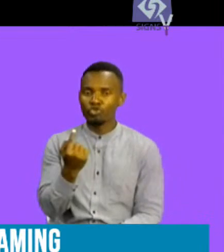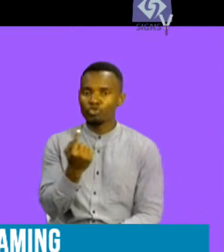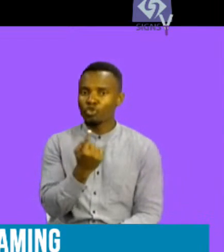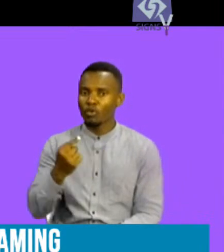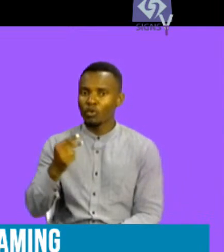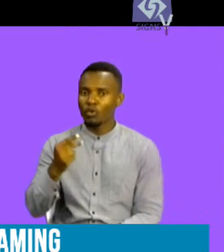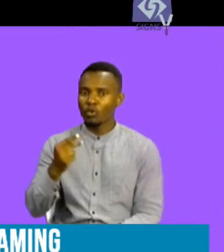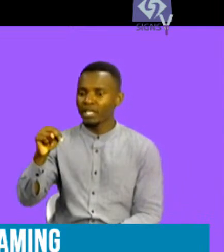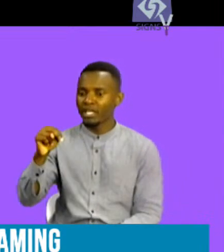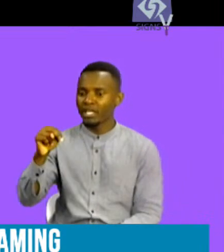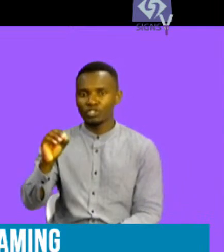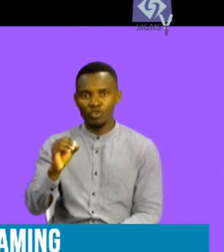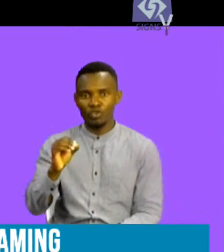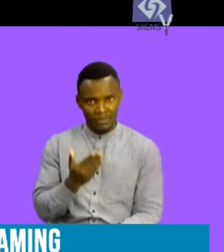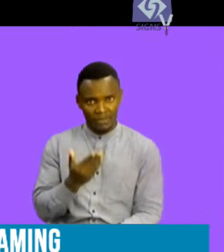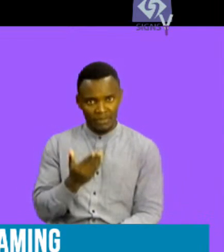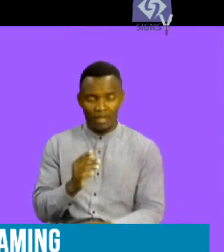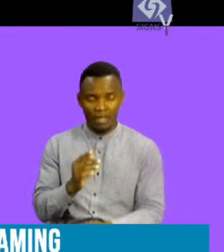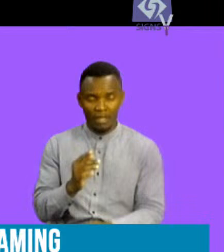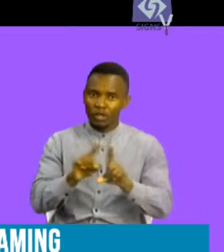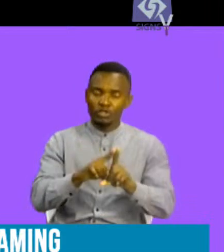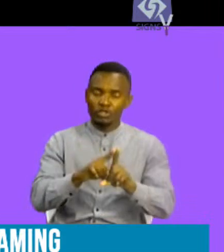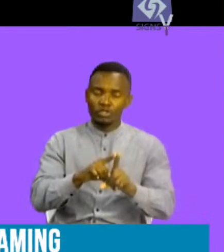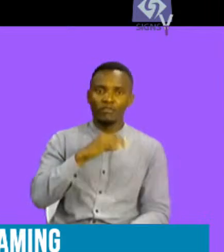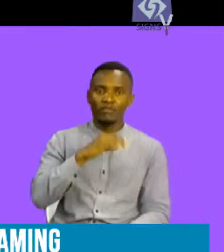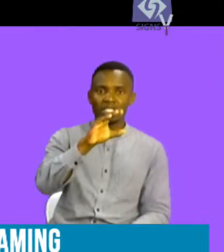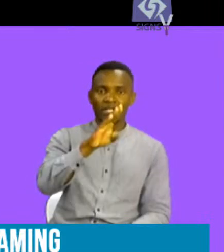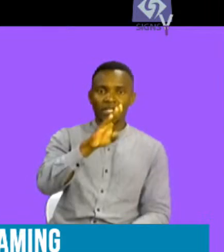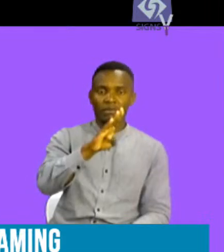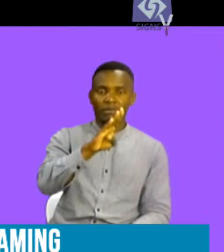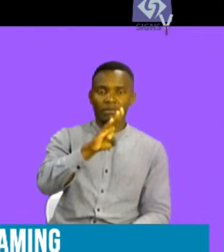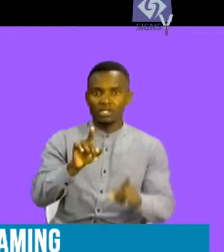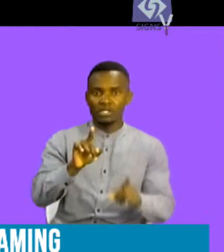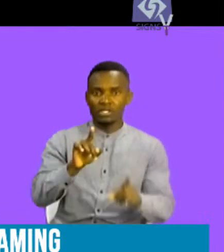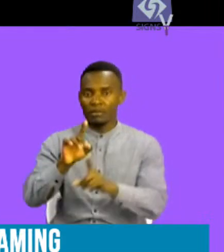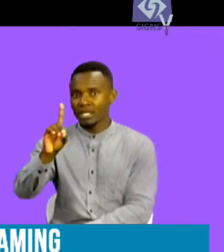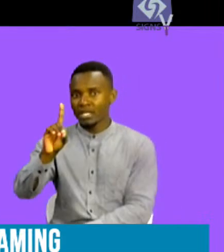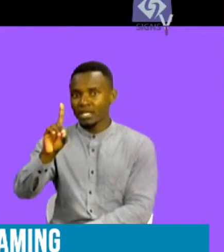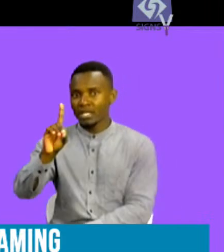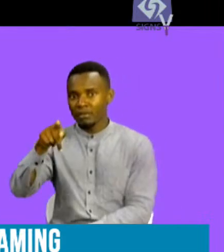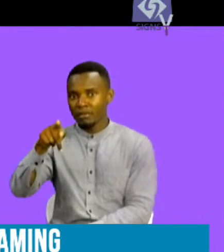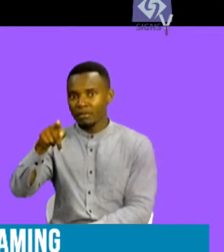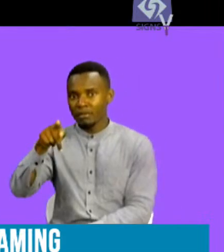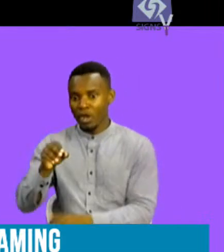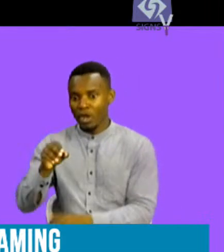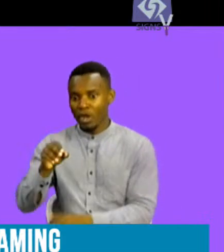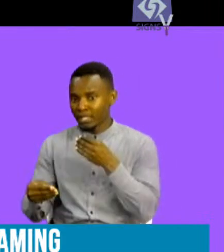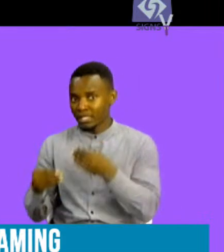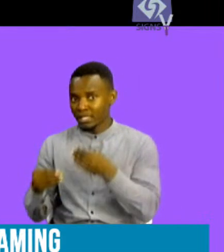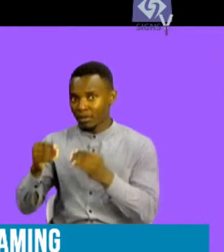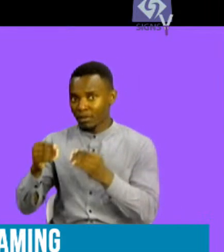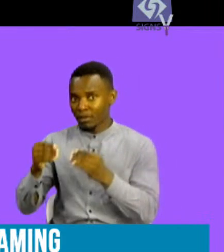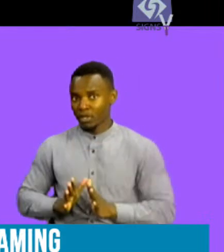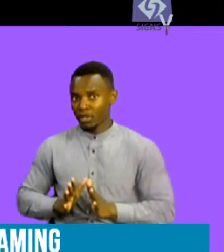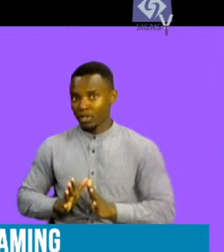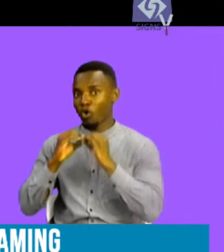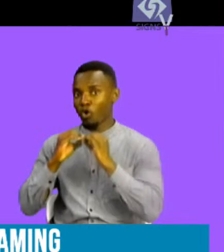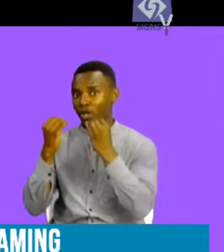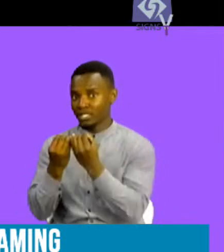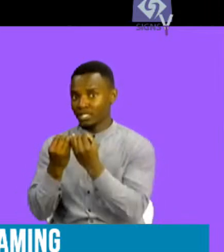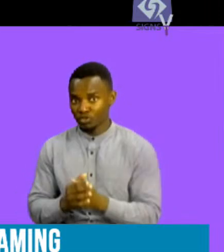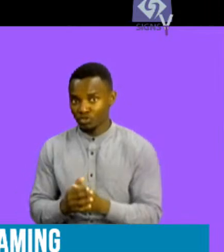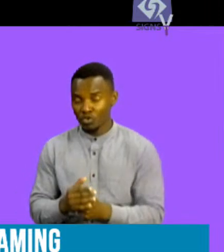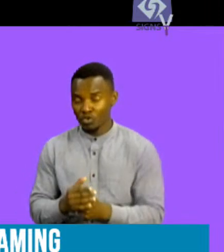have CBOs, Yes. and we have DPOs, disabled persons organizations, and therefore we have quite a